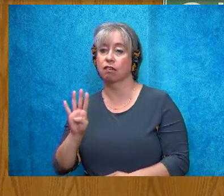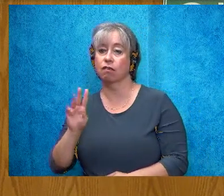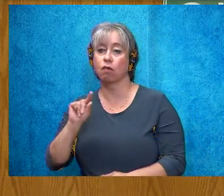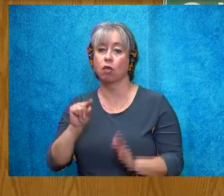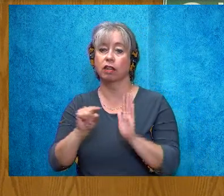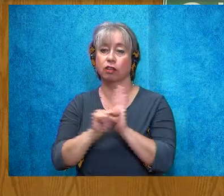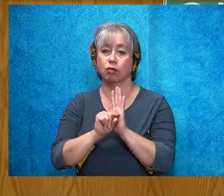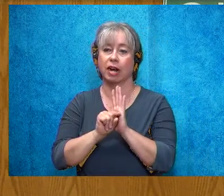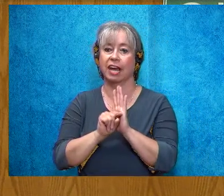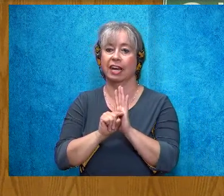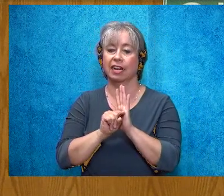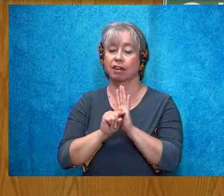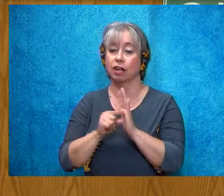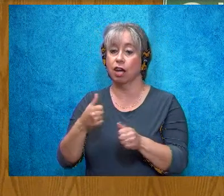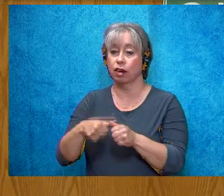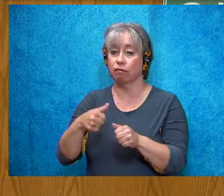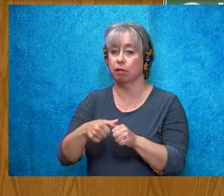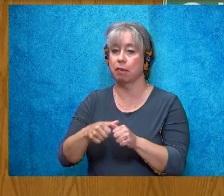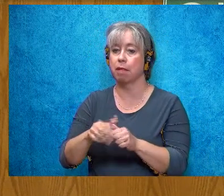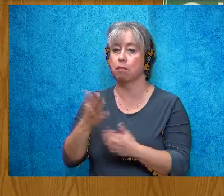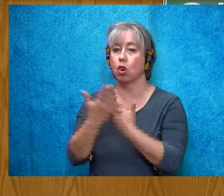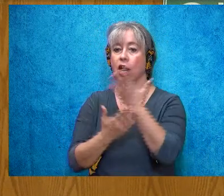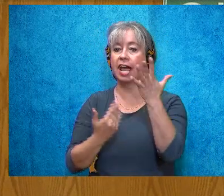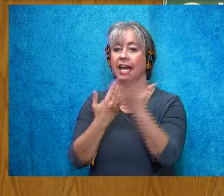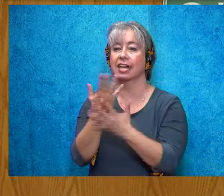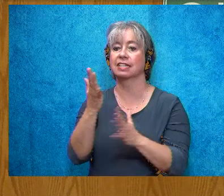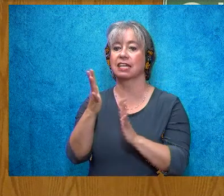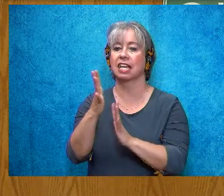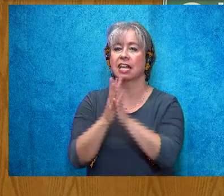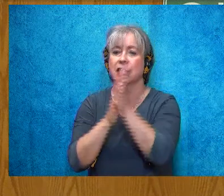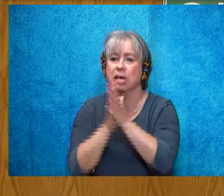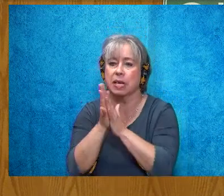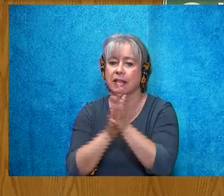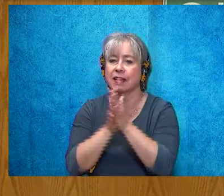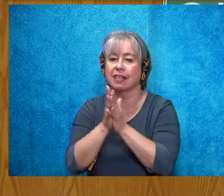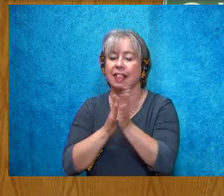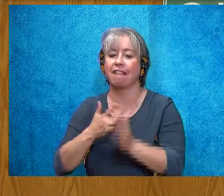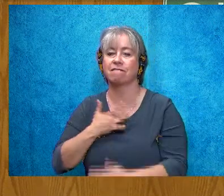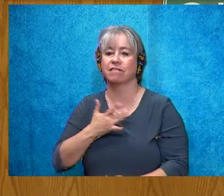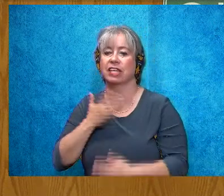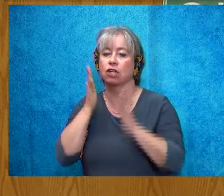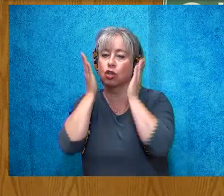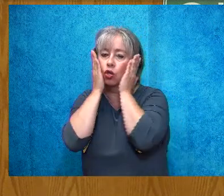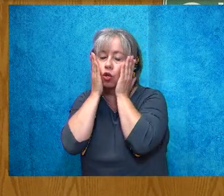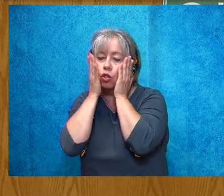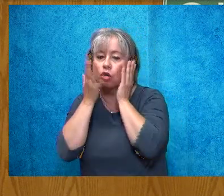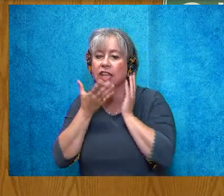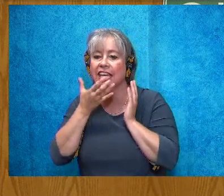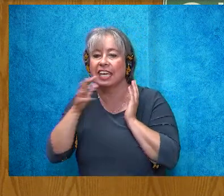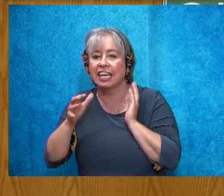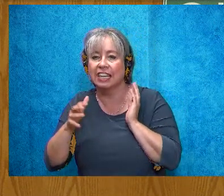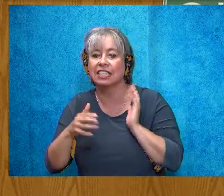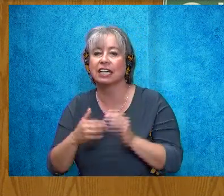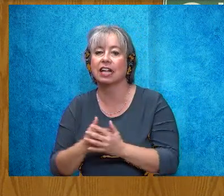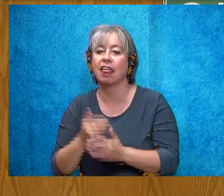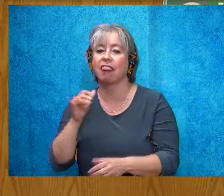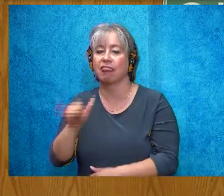put your hands together and rub your hands back and forth and feel the heat that is produced from friction.